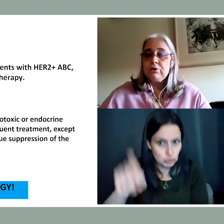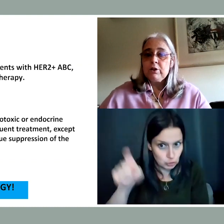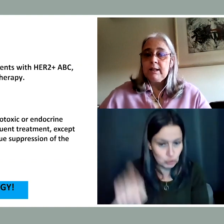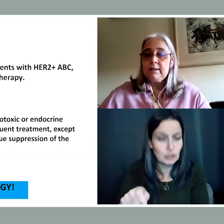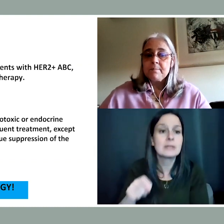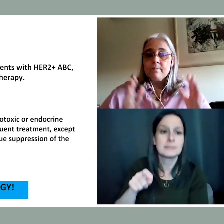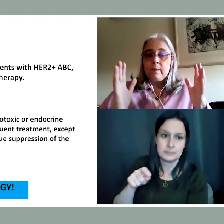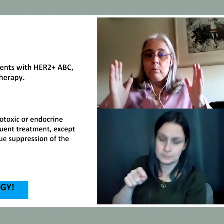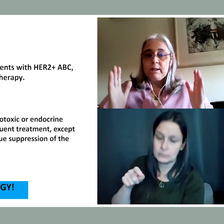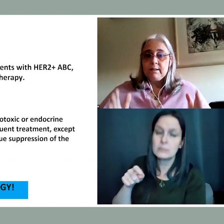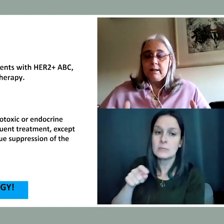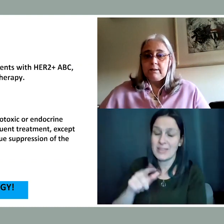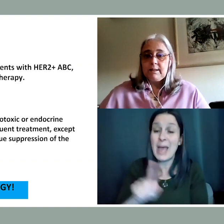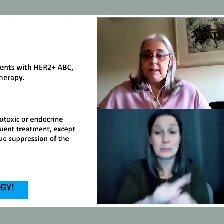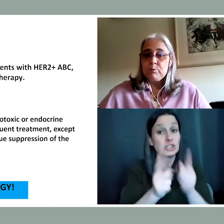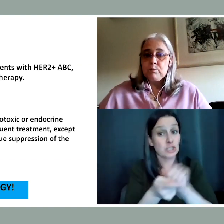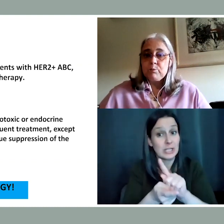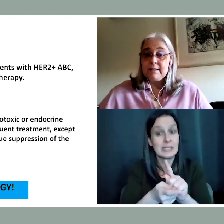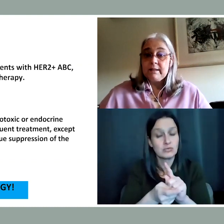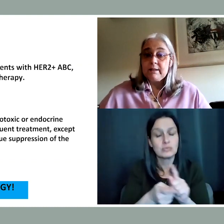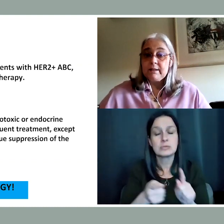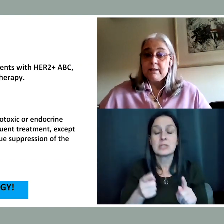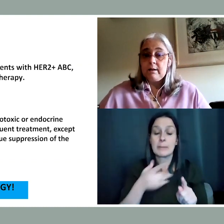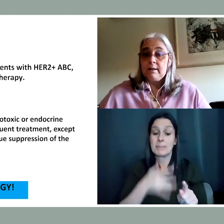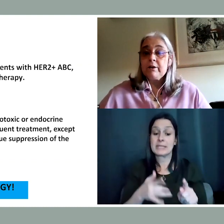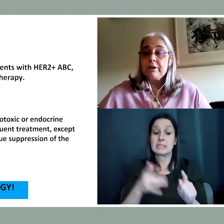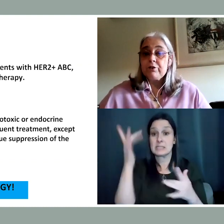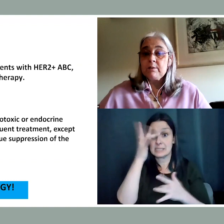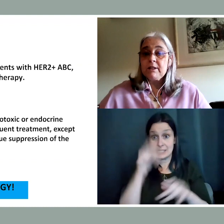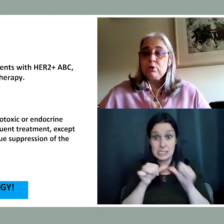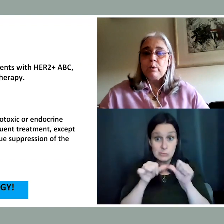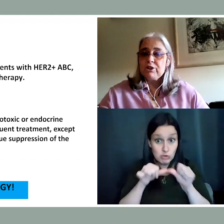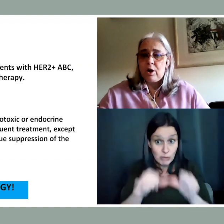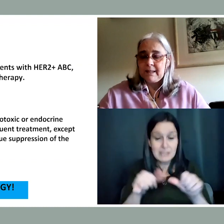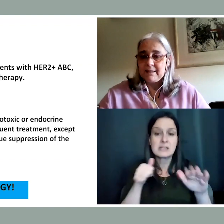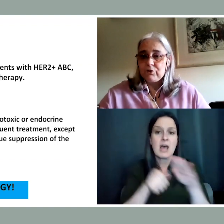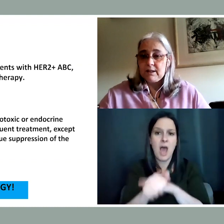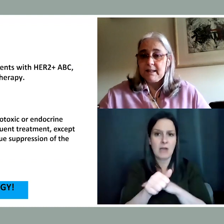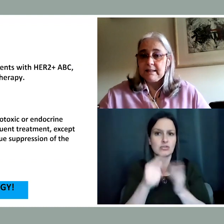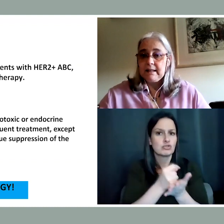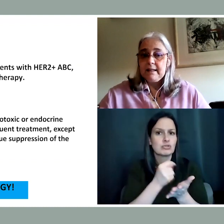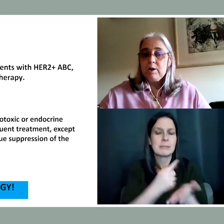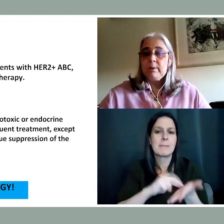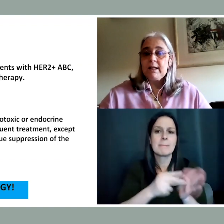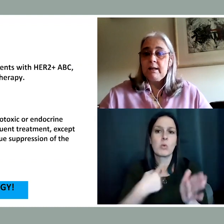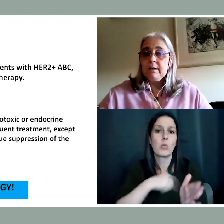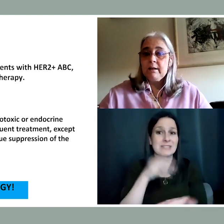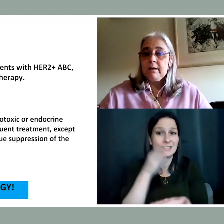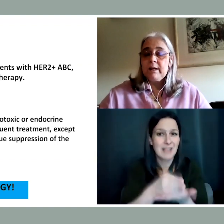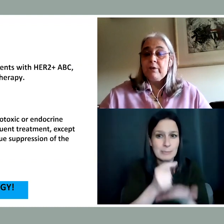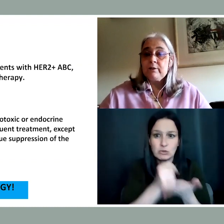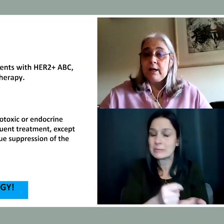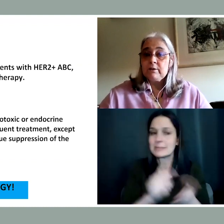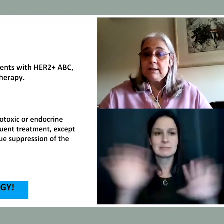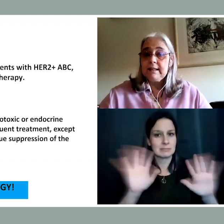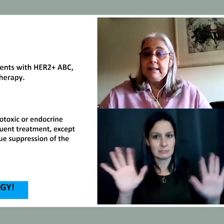So usually when a disease progresses under a treatment, we stop that treatment. But here we